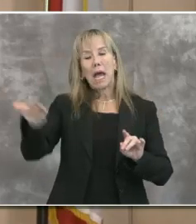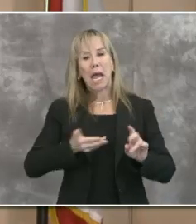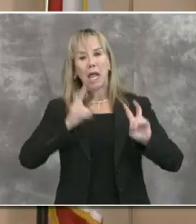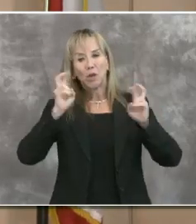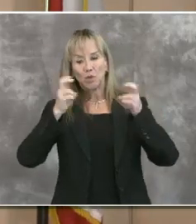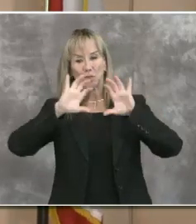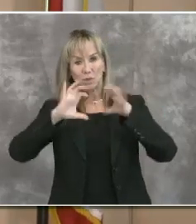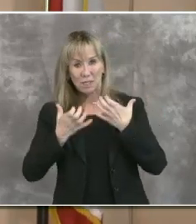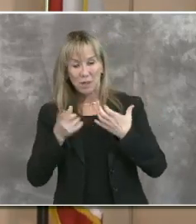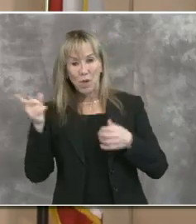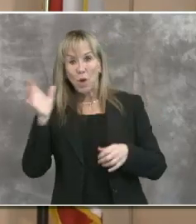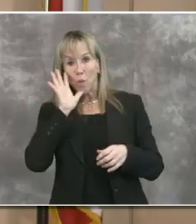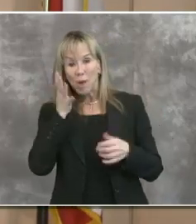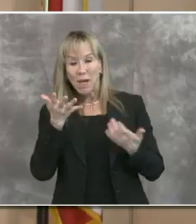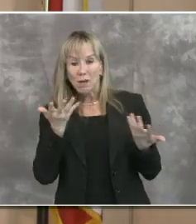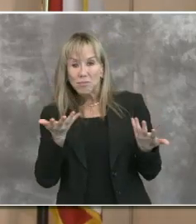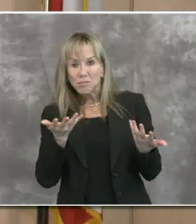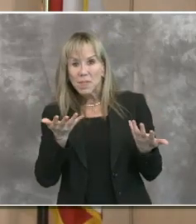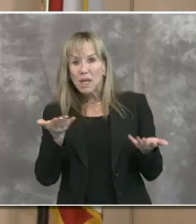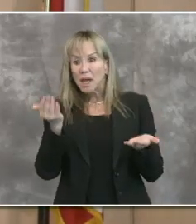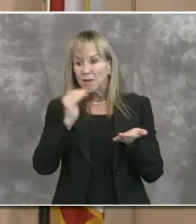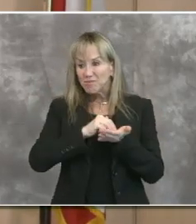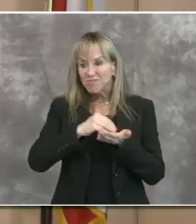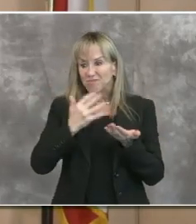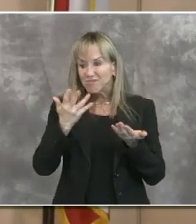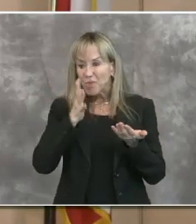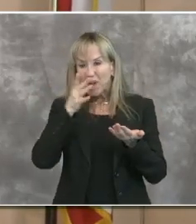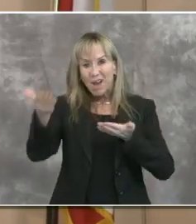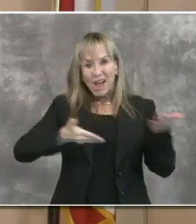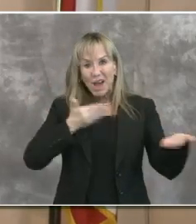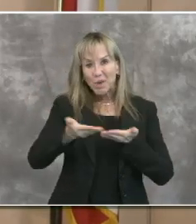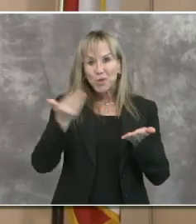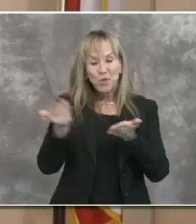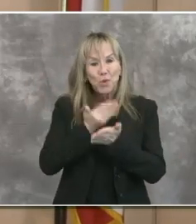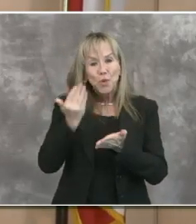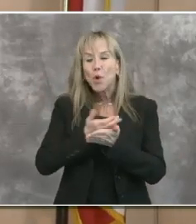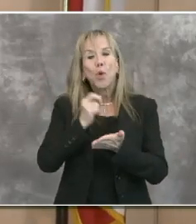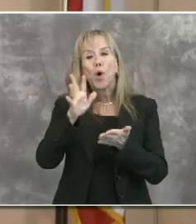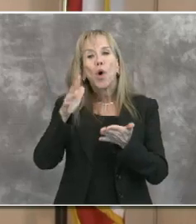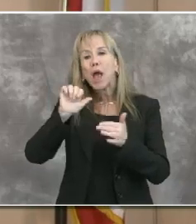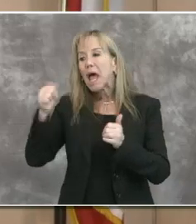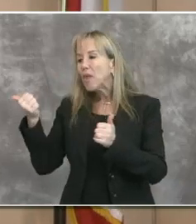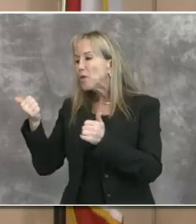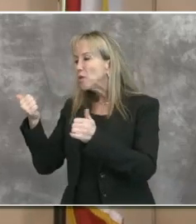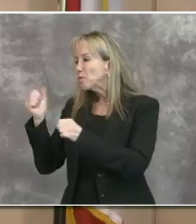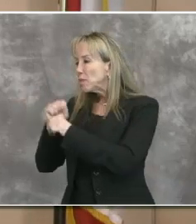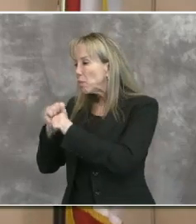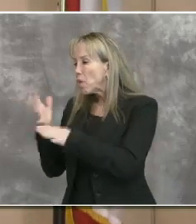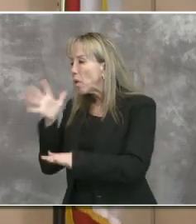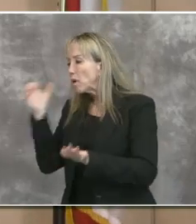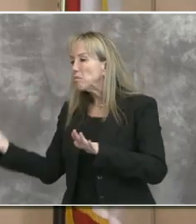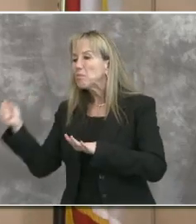be new hires or repurposed county workers, and the general timeline of this effort?